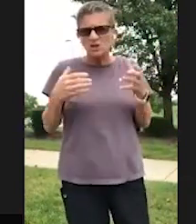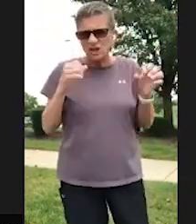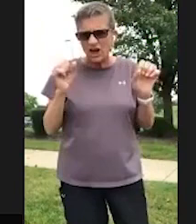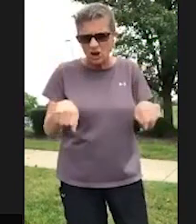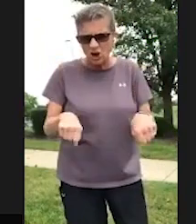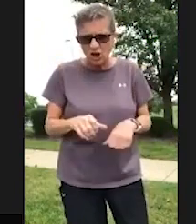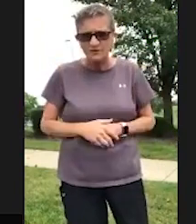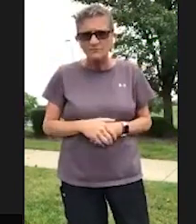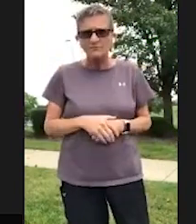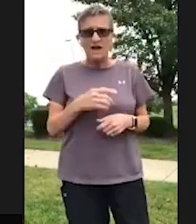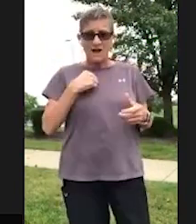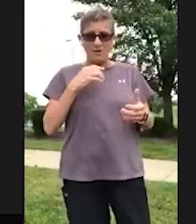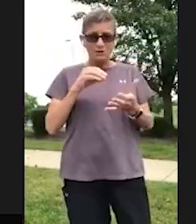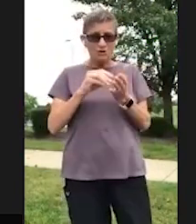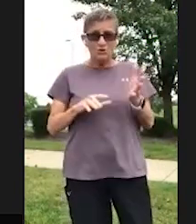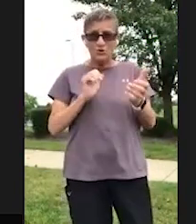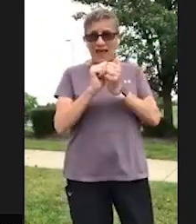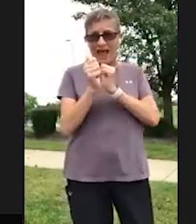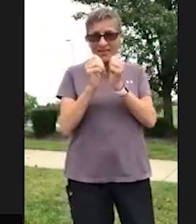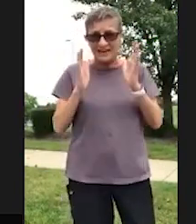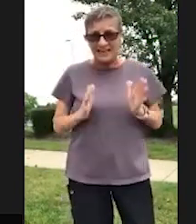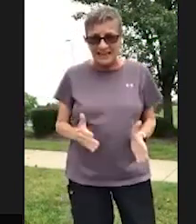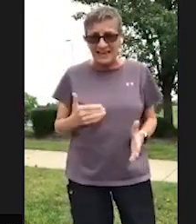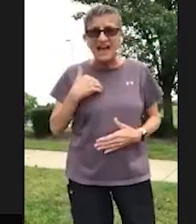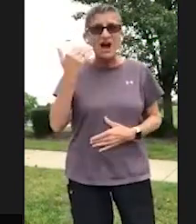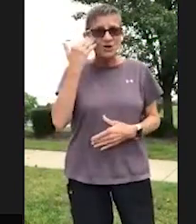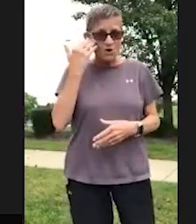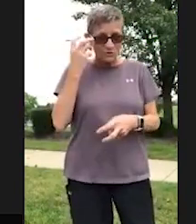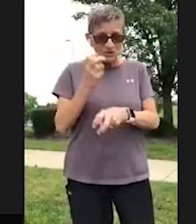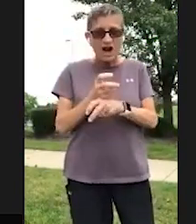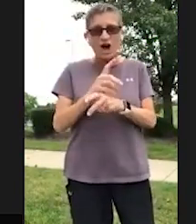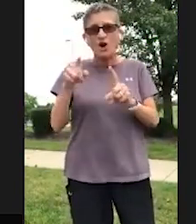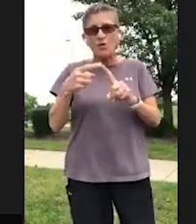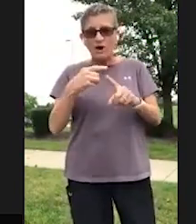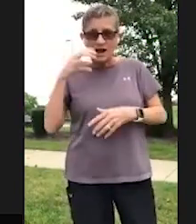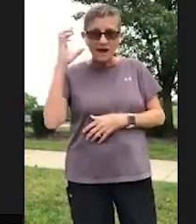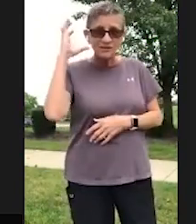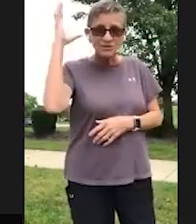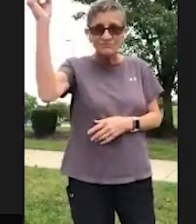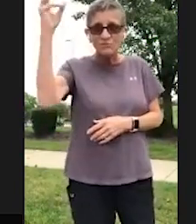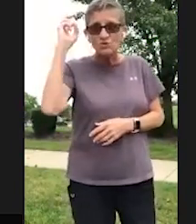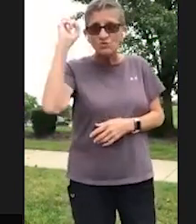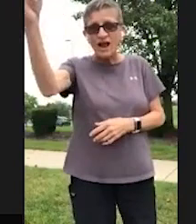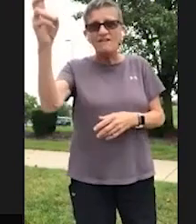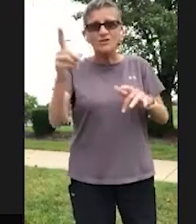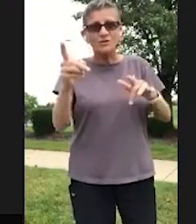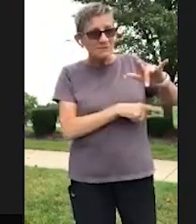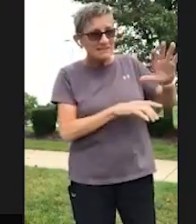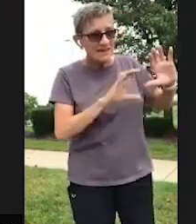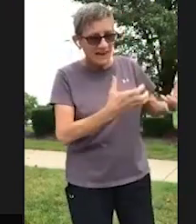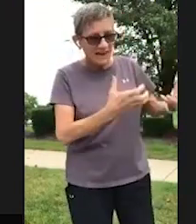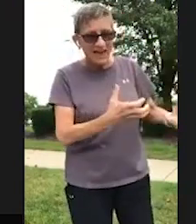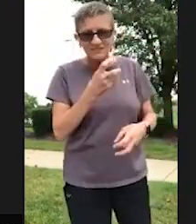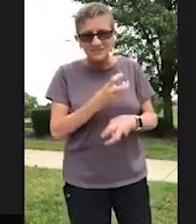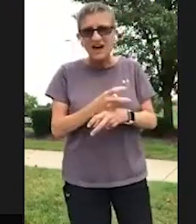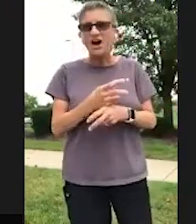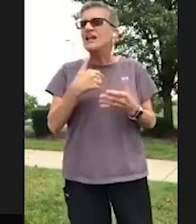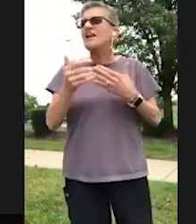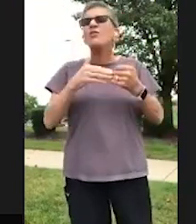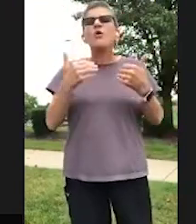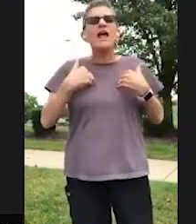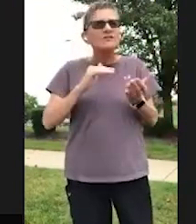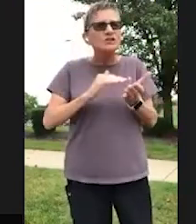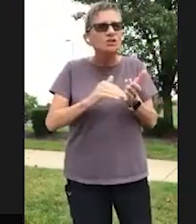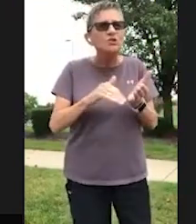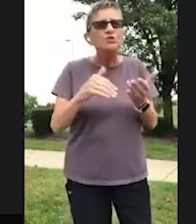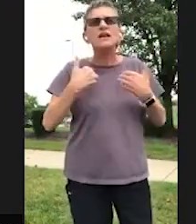student athlete, I know how hard it can be to miss class when I have to travel, even with excused absences and plans in place to make up the work.